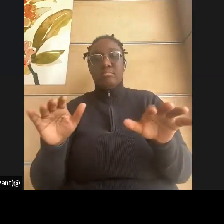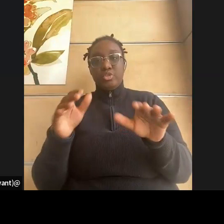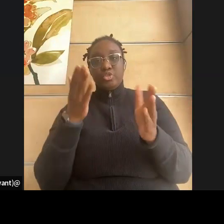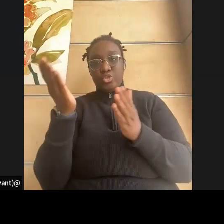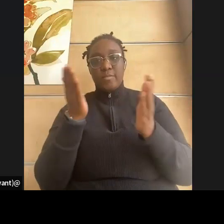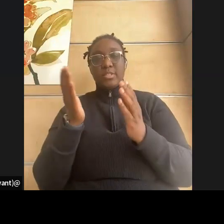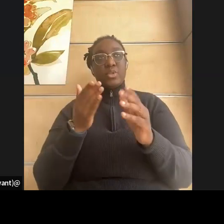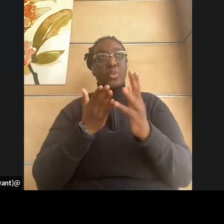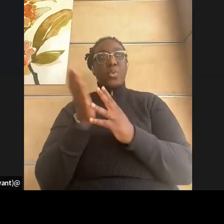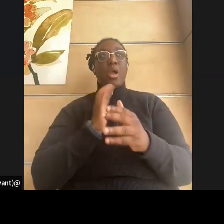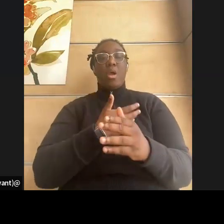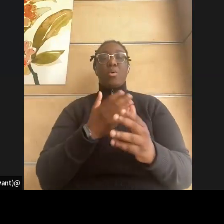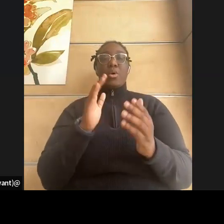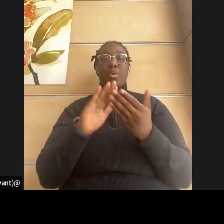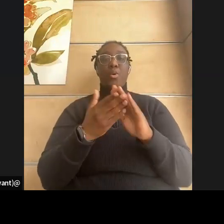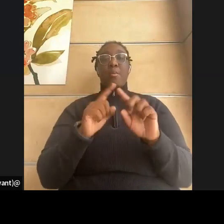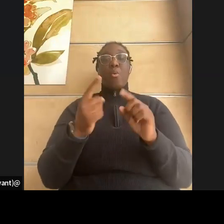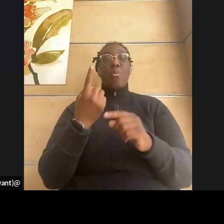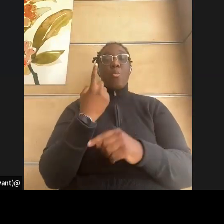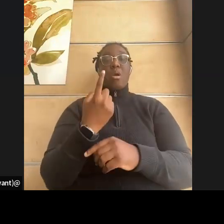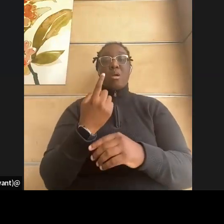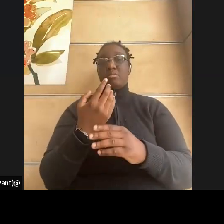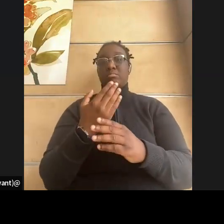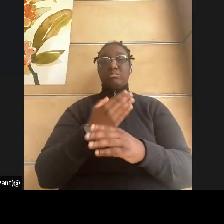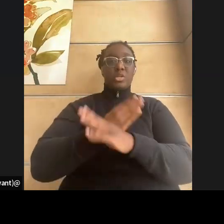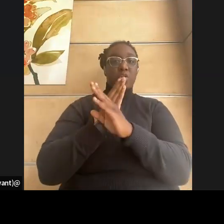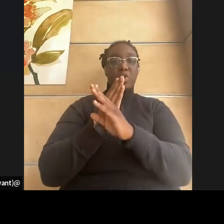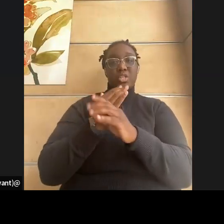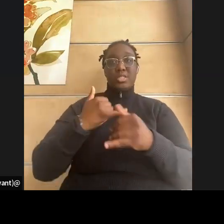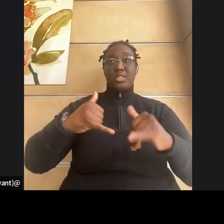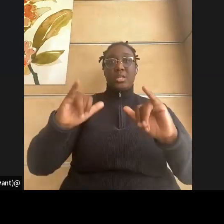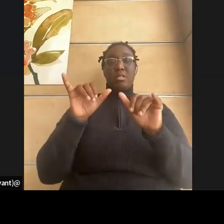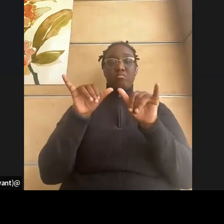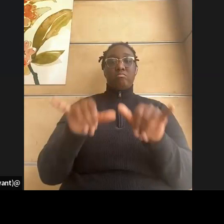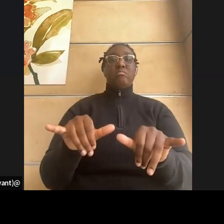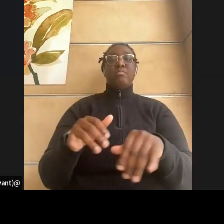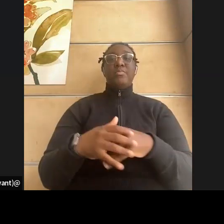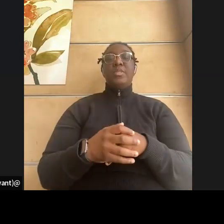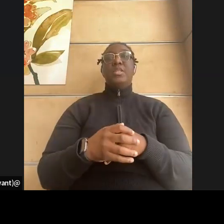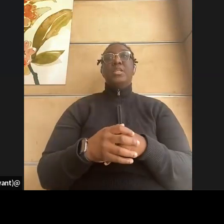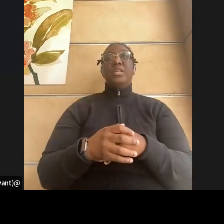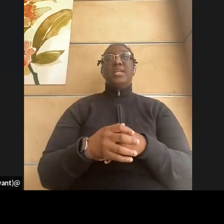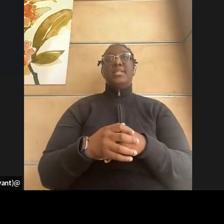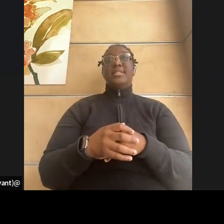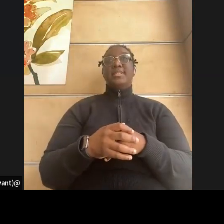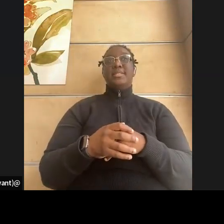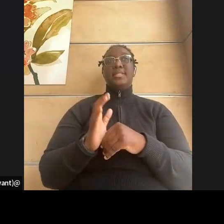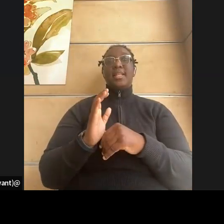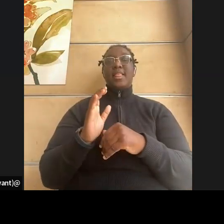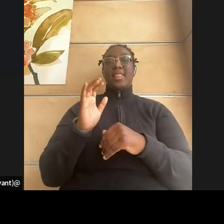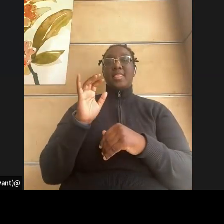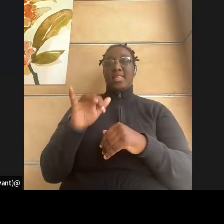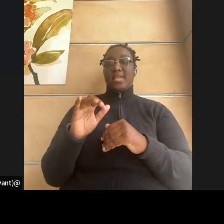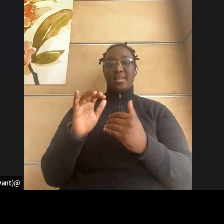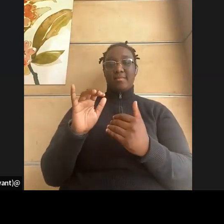But one barrier I see is that calling some of the internet service providers listed as accepting the Affordable Connectivity Discount